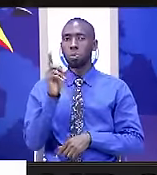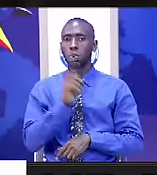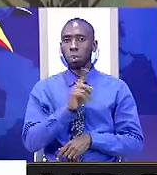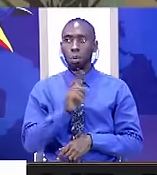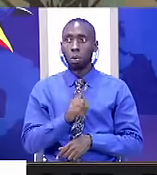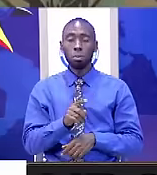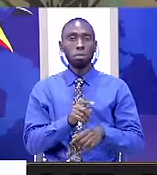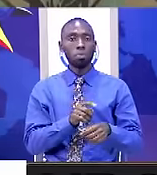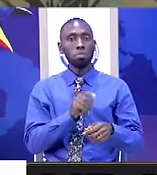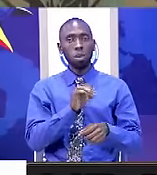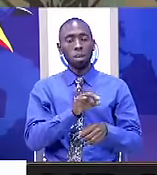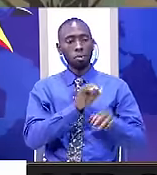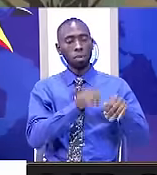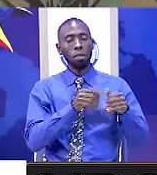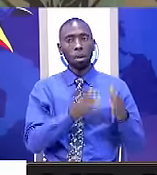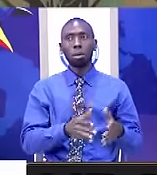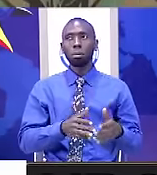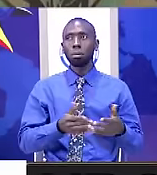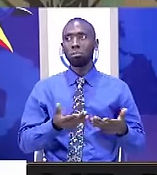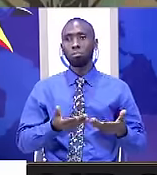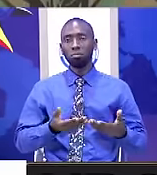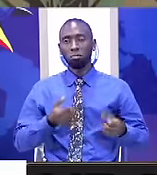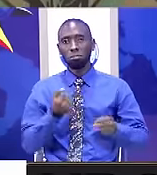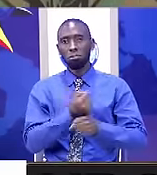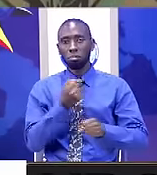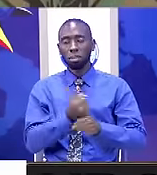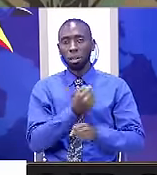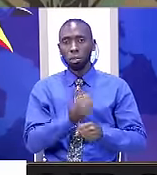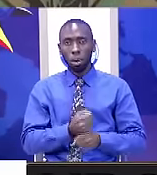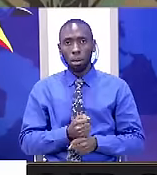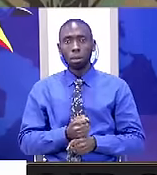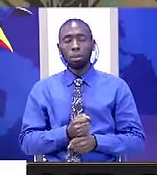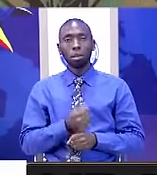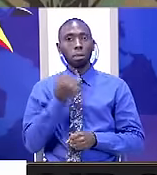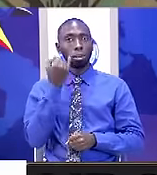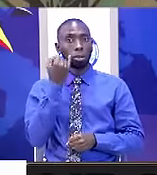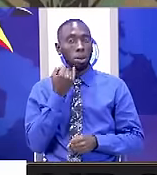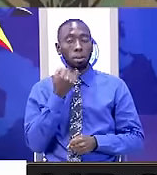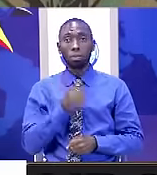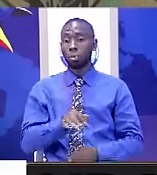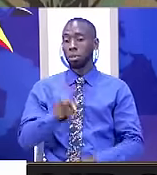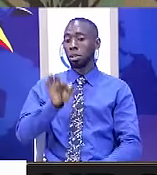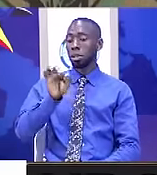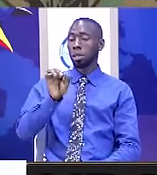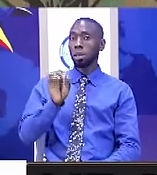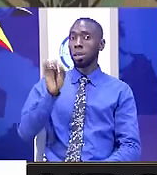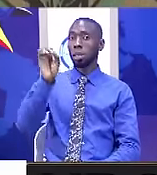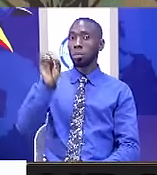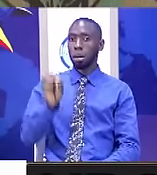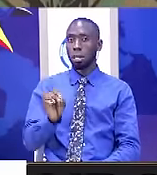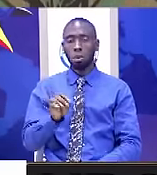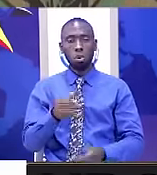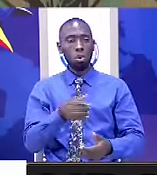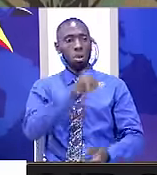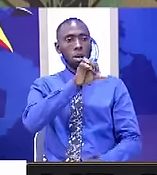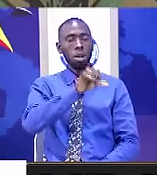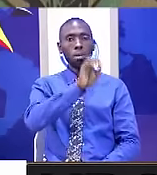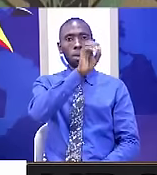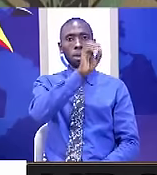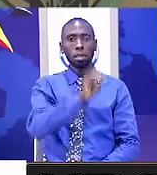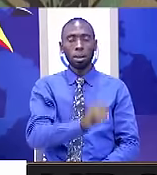amaanyi. But what we should focus on, the 80% of our production or 90% is by